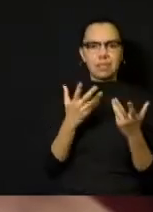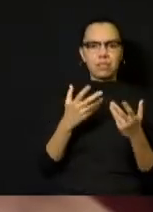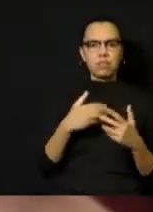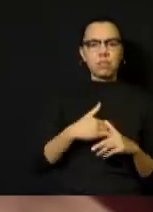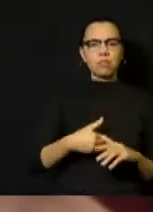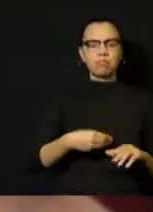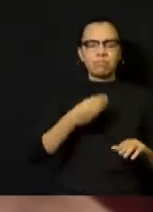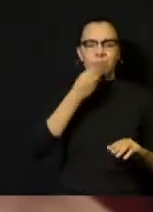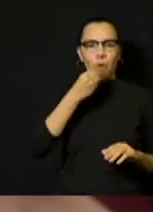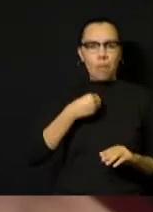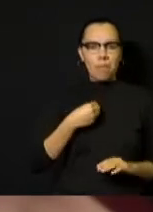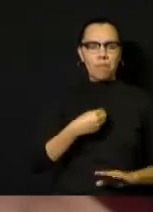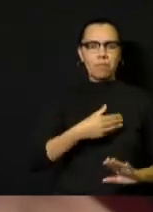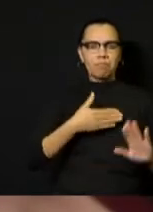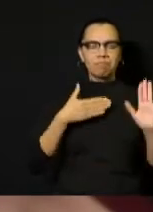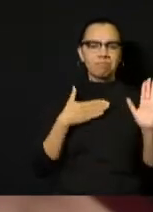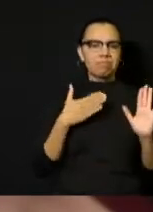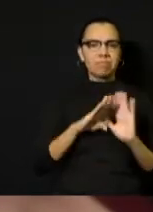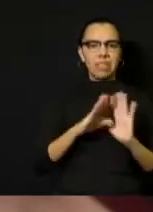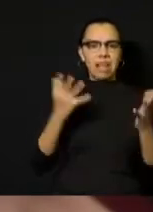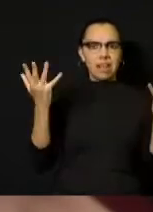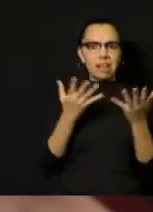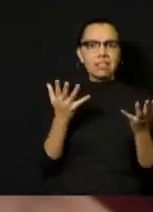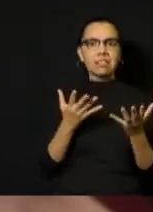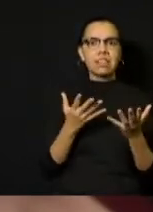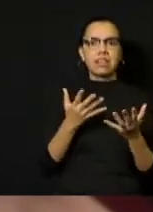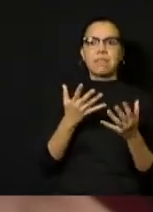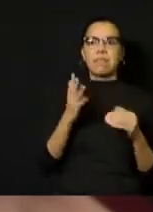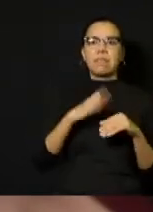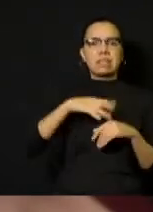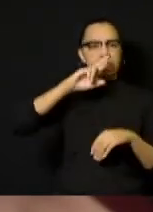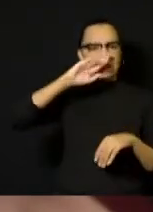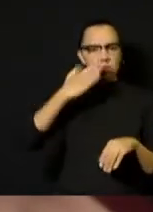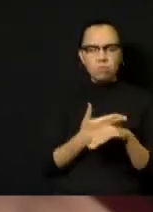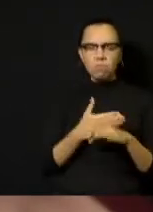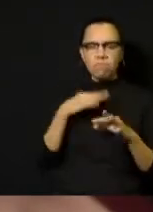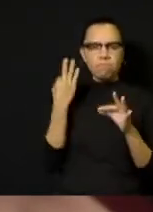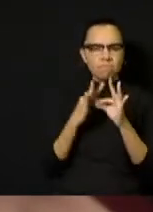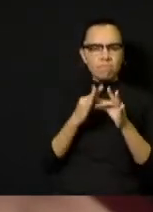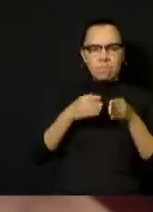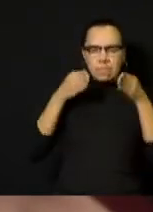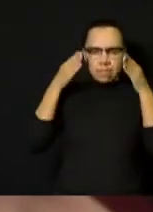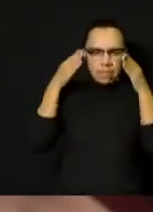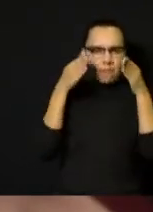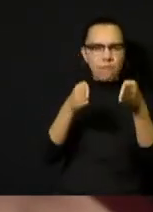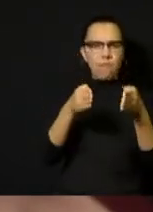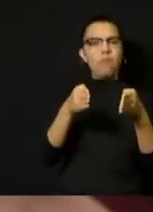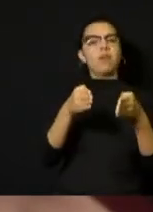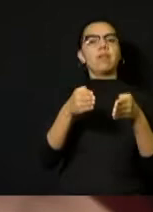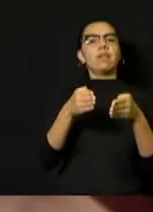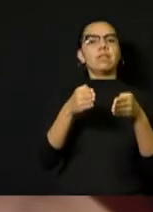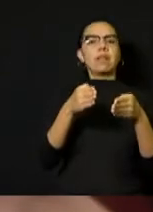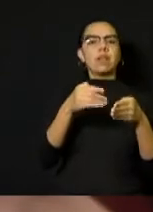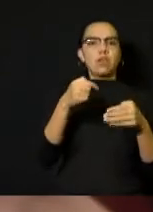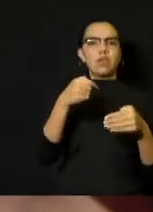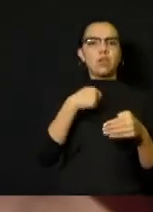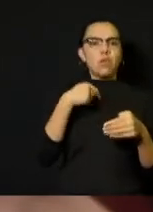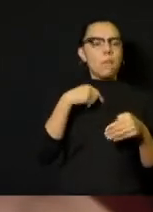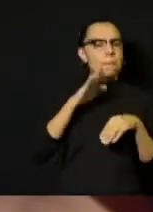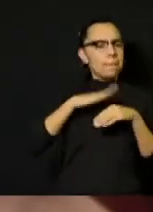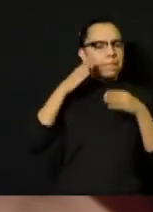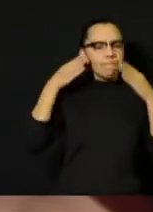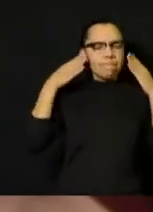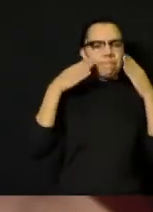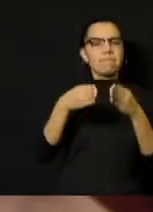I committed myself to do it very responsible, very focused